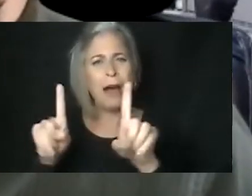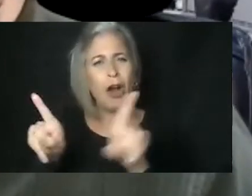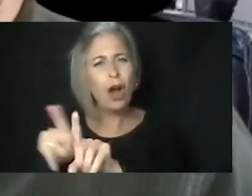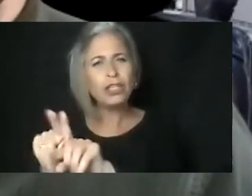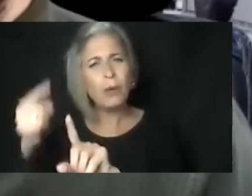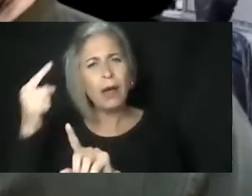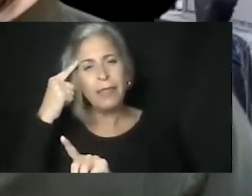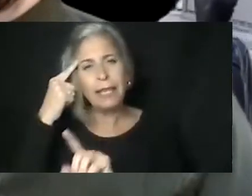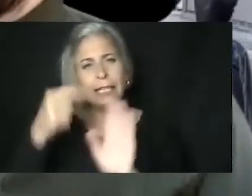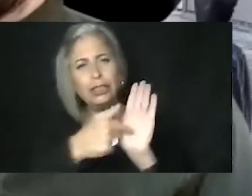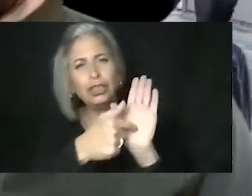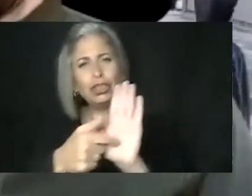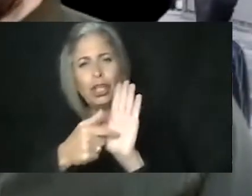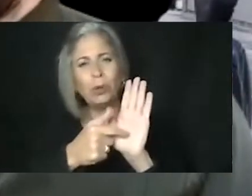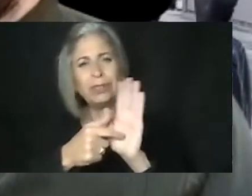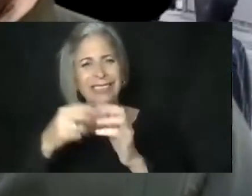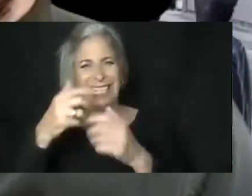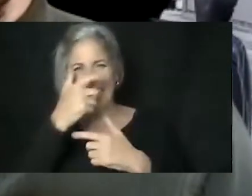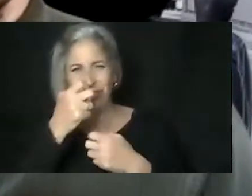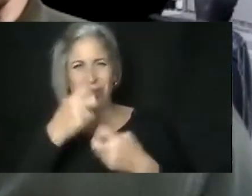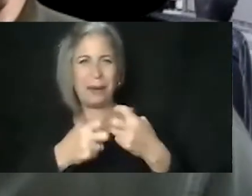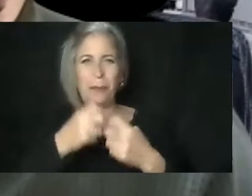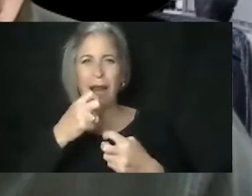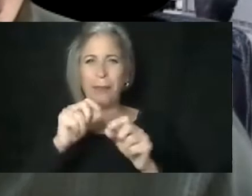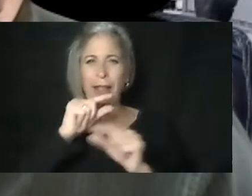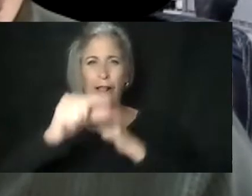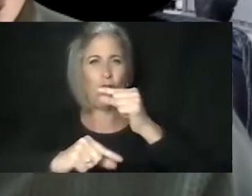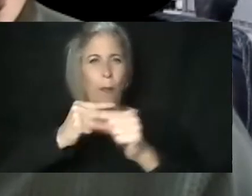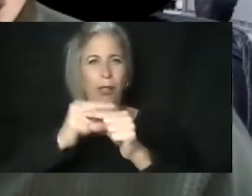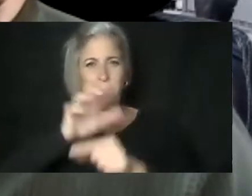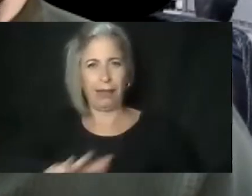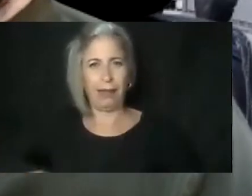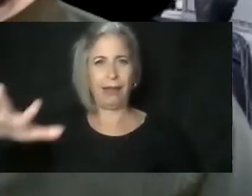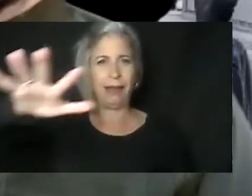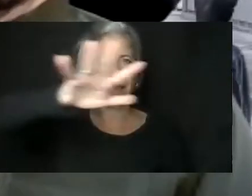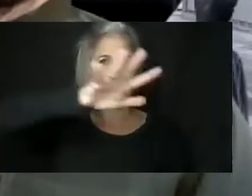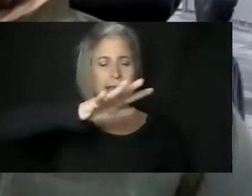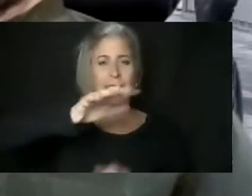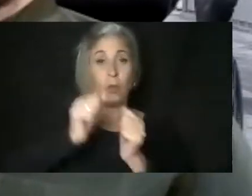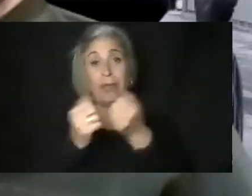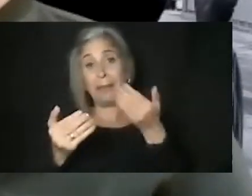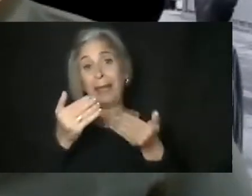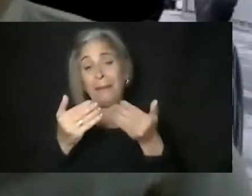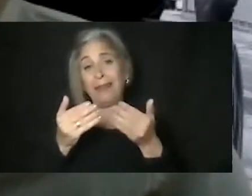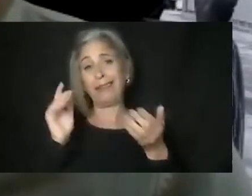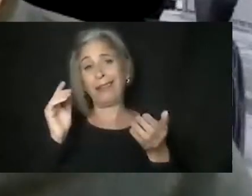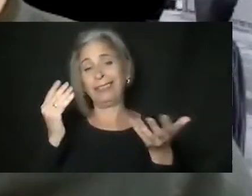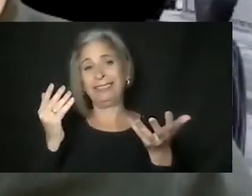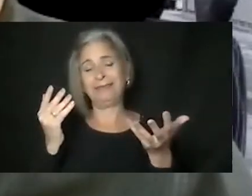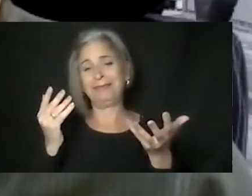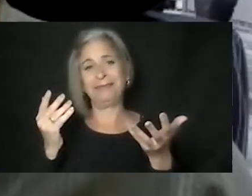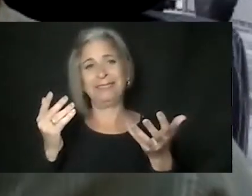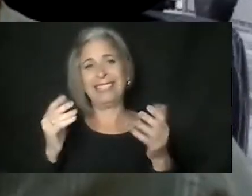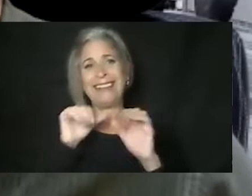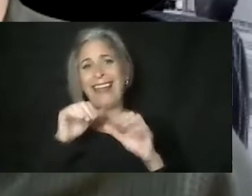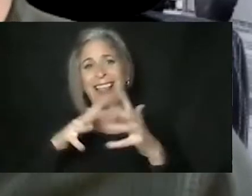of an interesting problem globally, with perhaps lack of help and lack